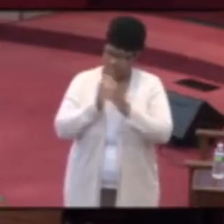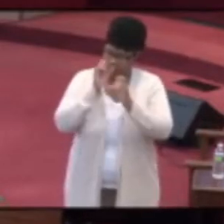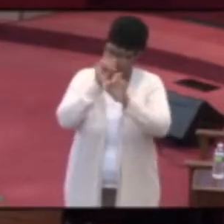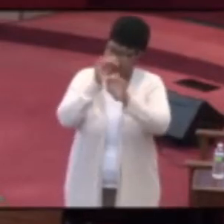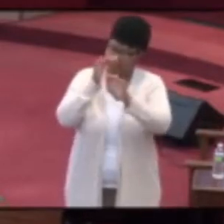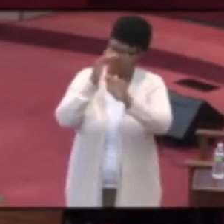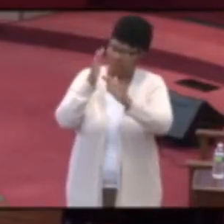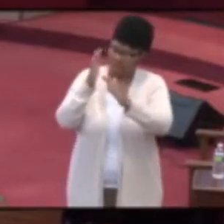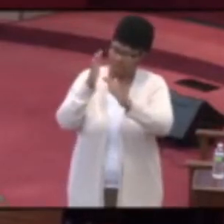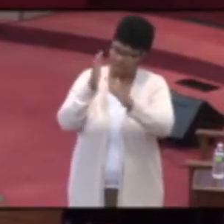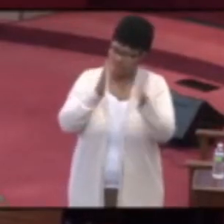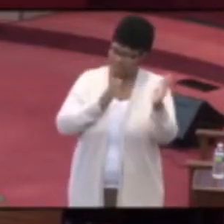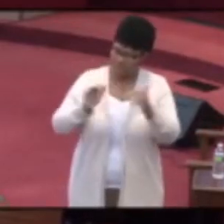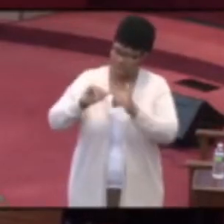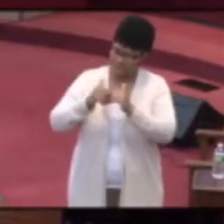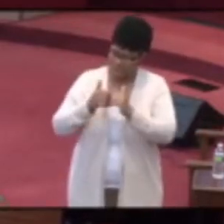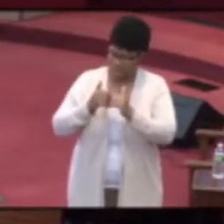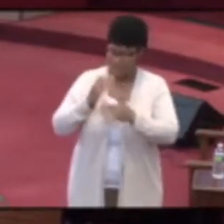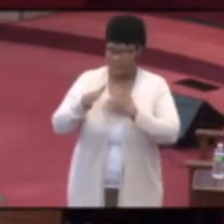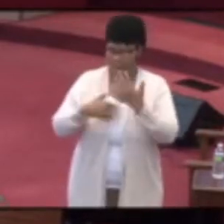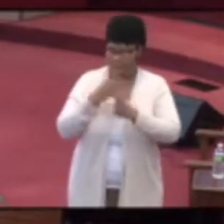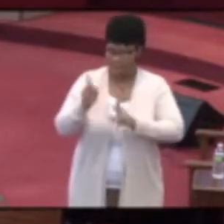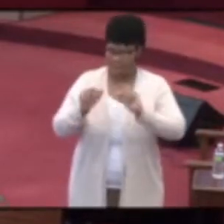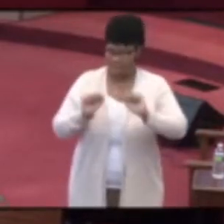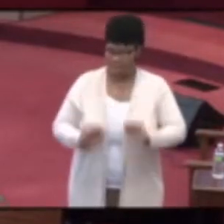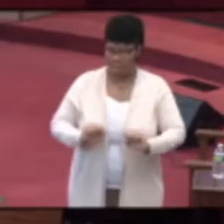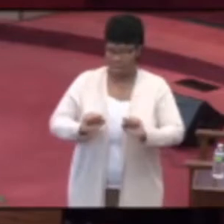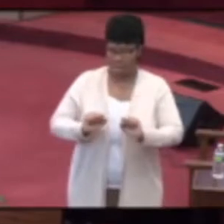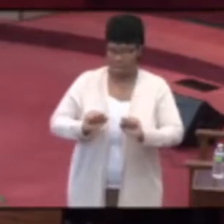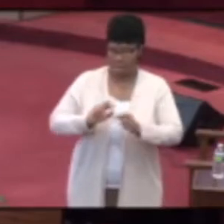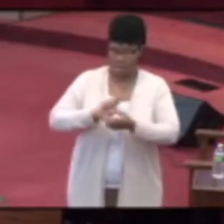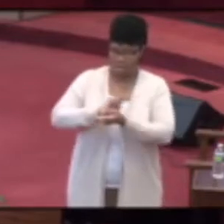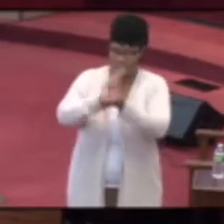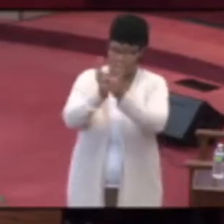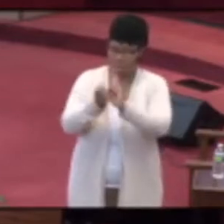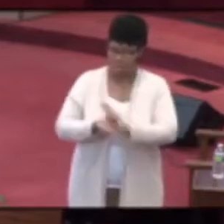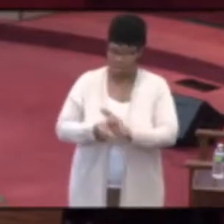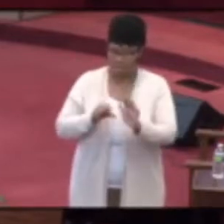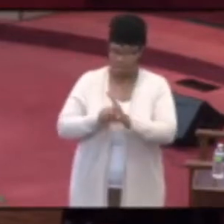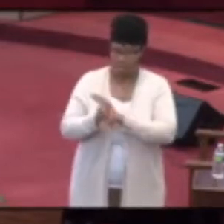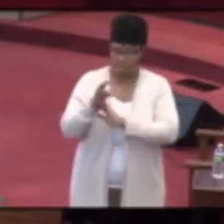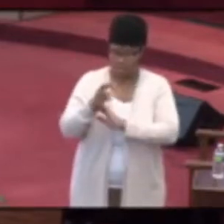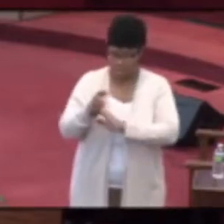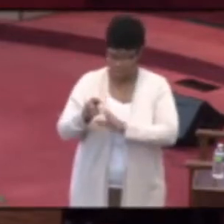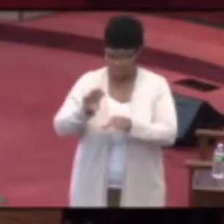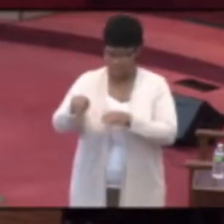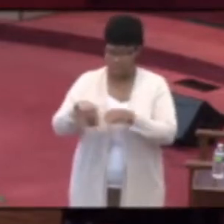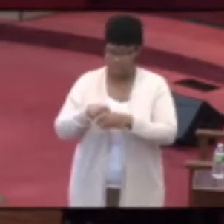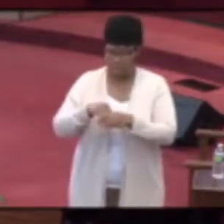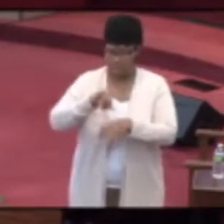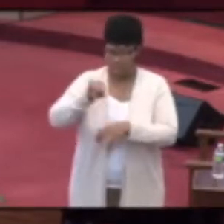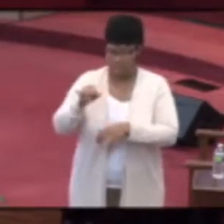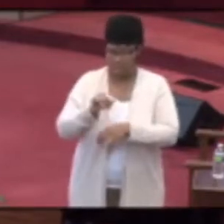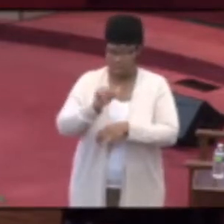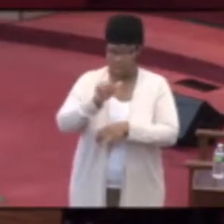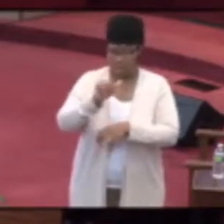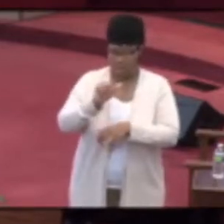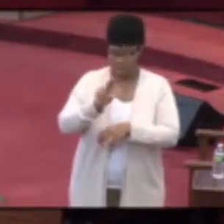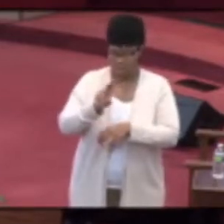towards human redemption, verse 16 says, one is selected whose name is